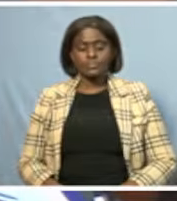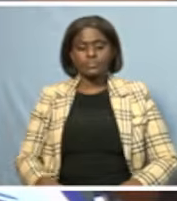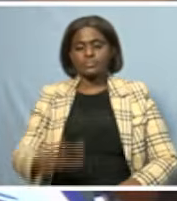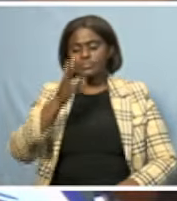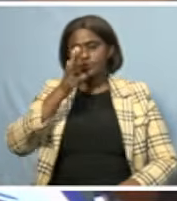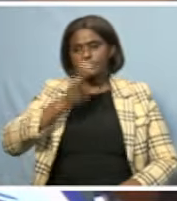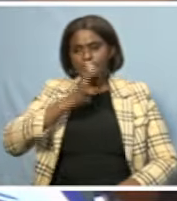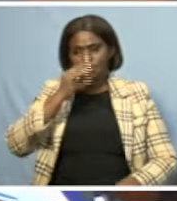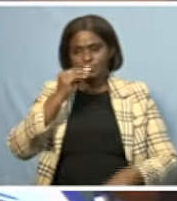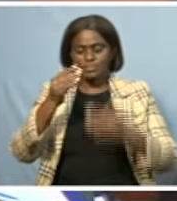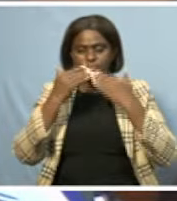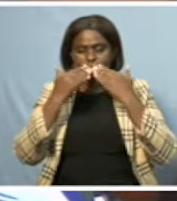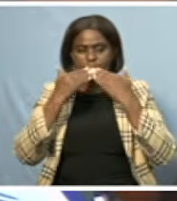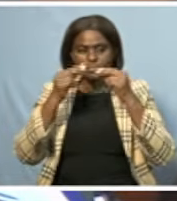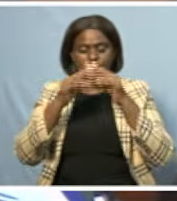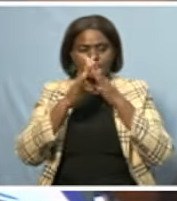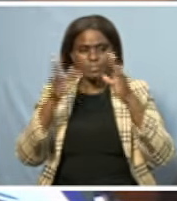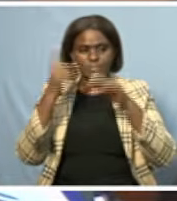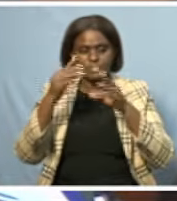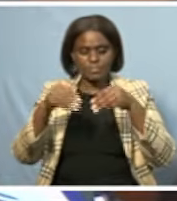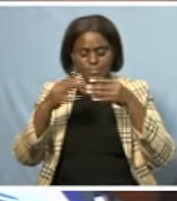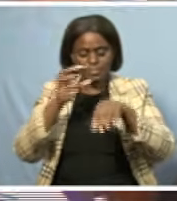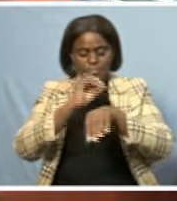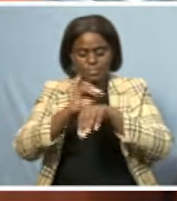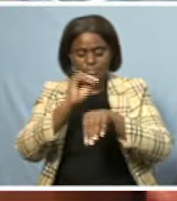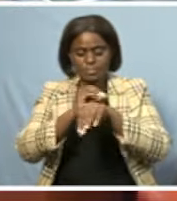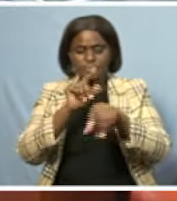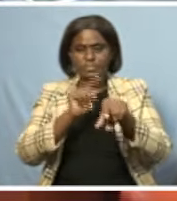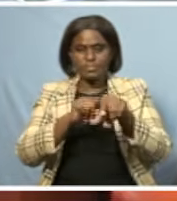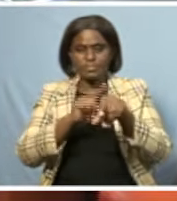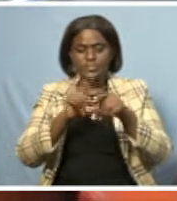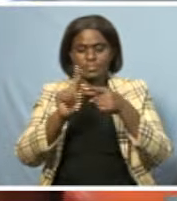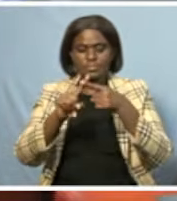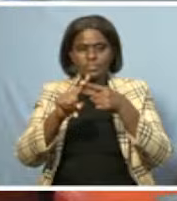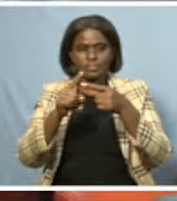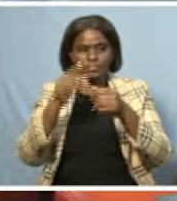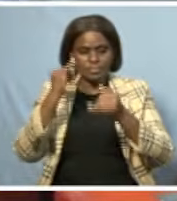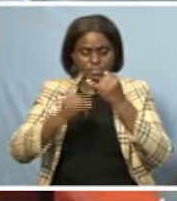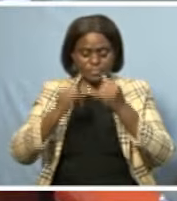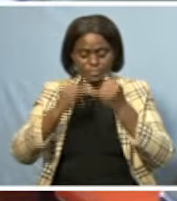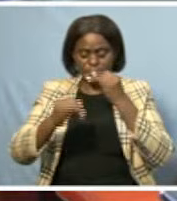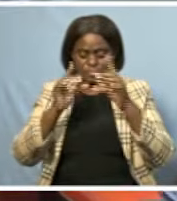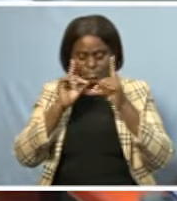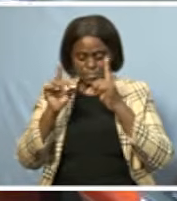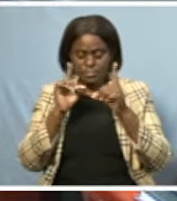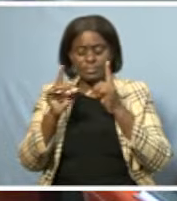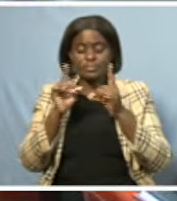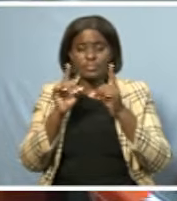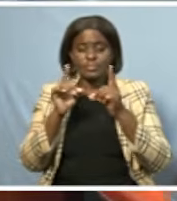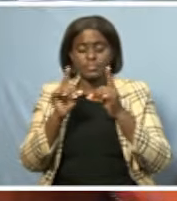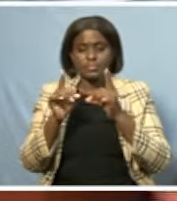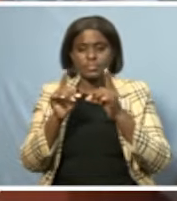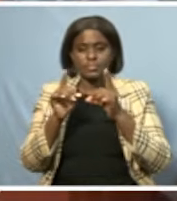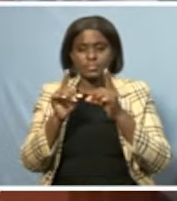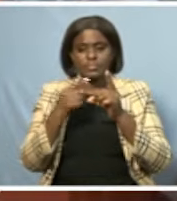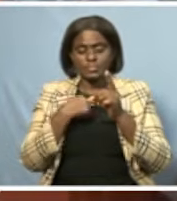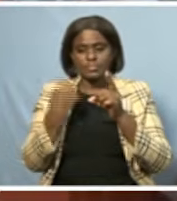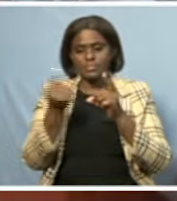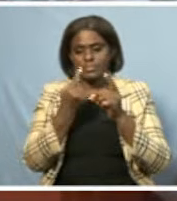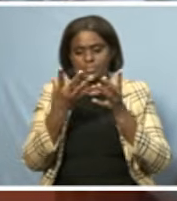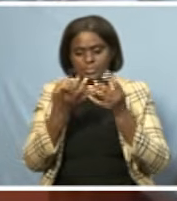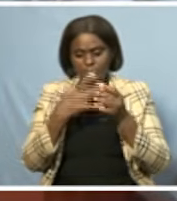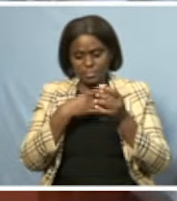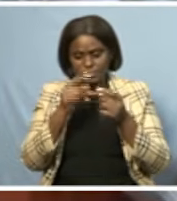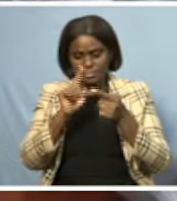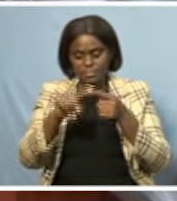Madam Speaker, thank you. I thank you for giving me this opportunity to wind up debate. I would like